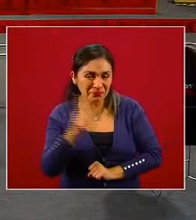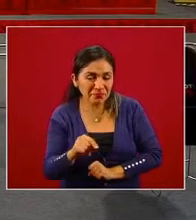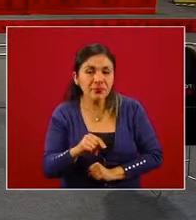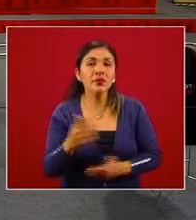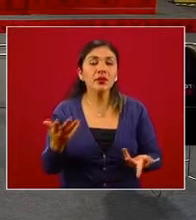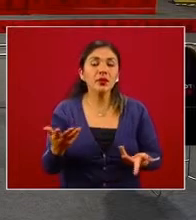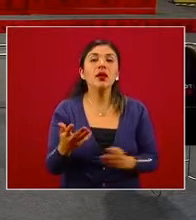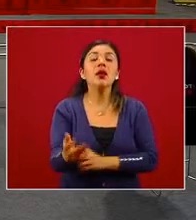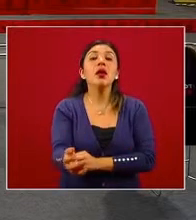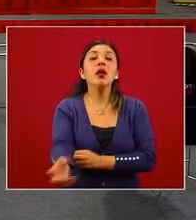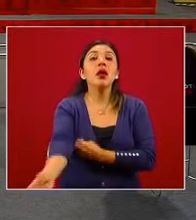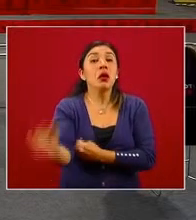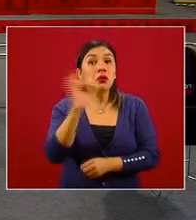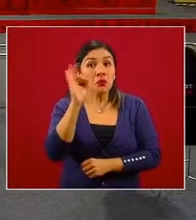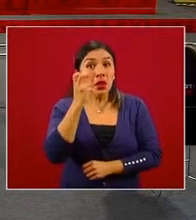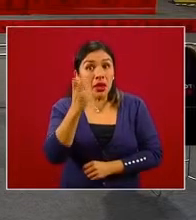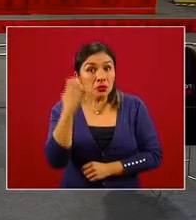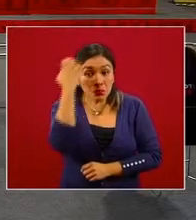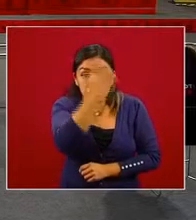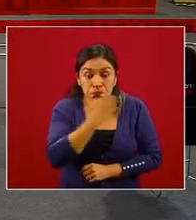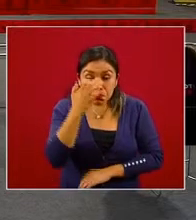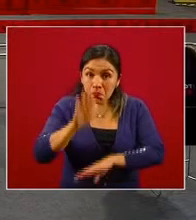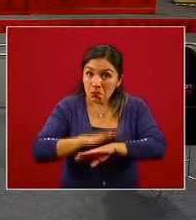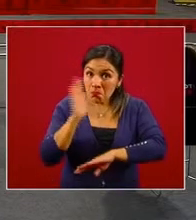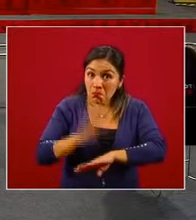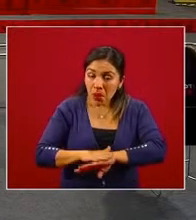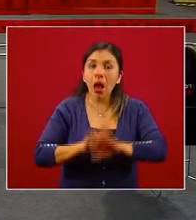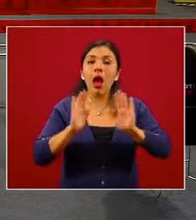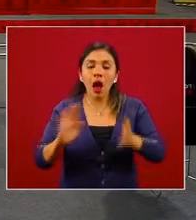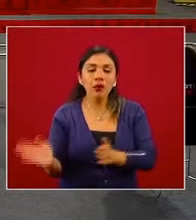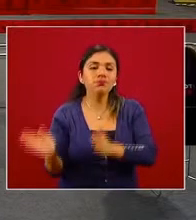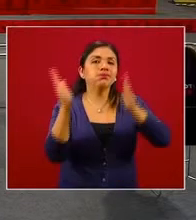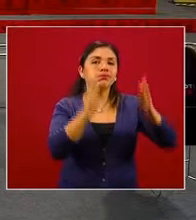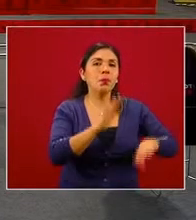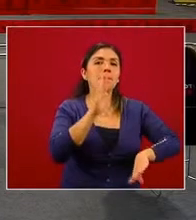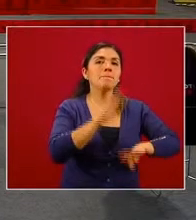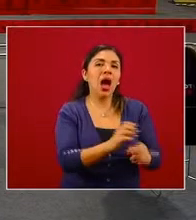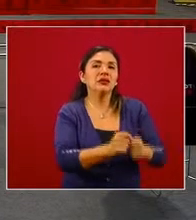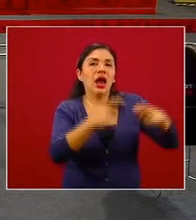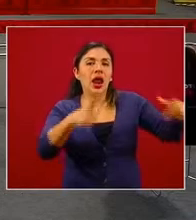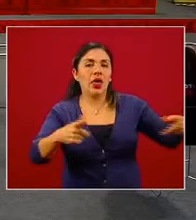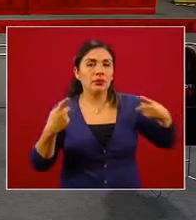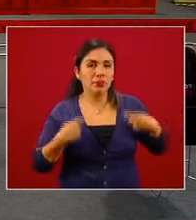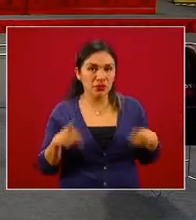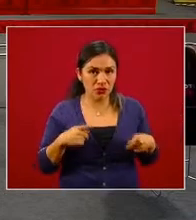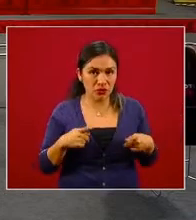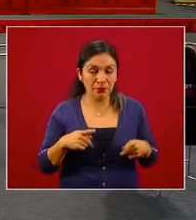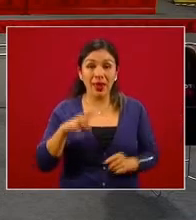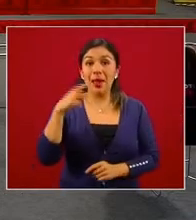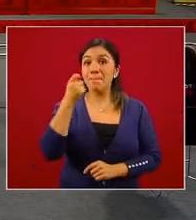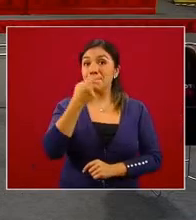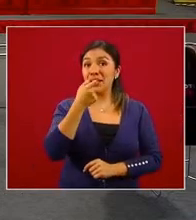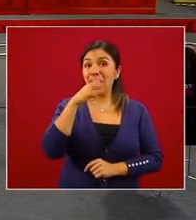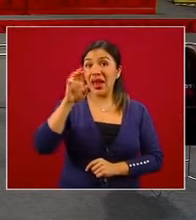this disease. If they do pass the test, then we start doing larger clinical